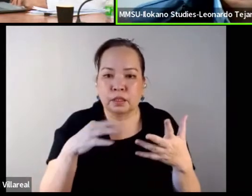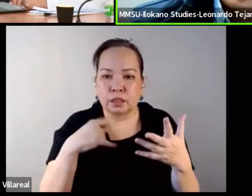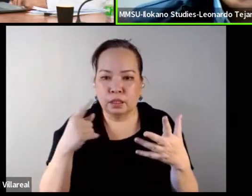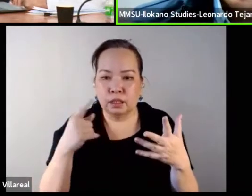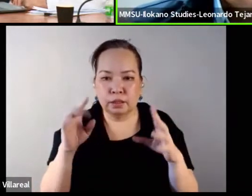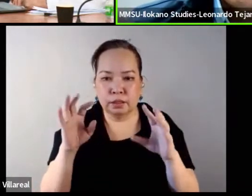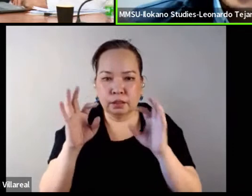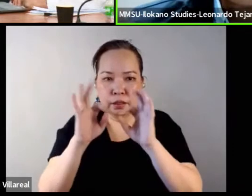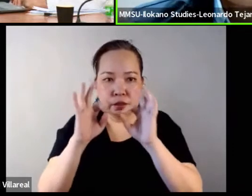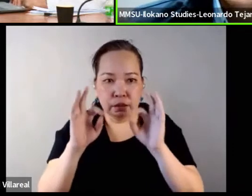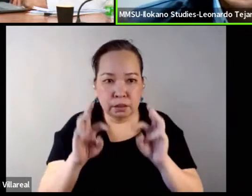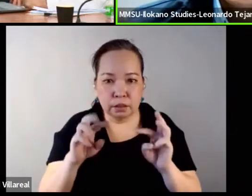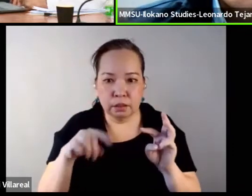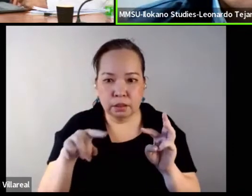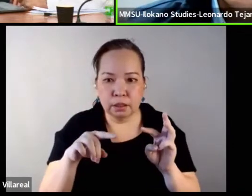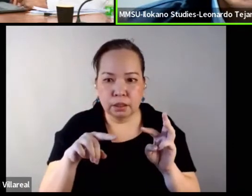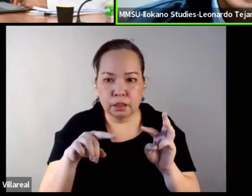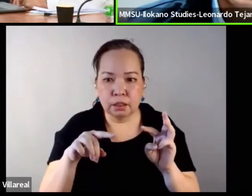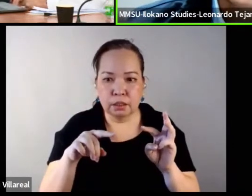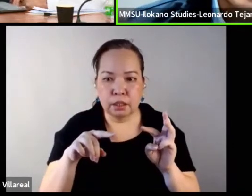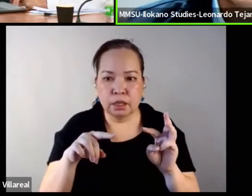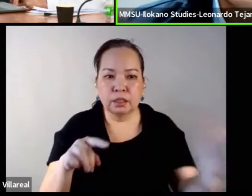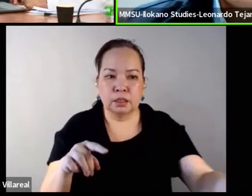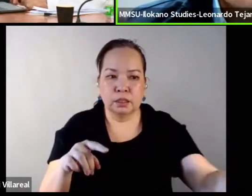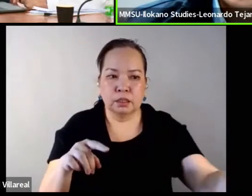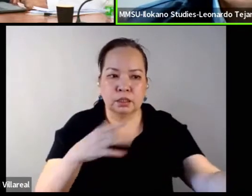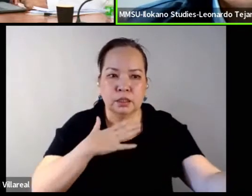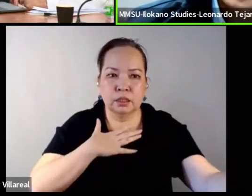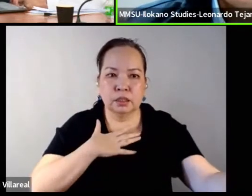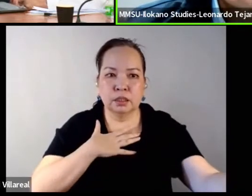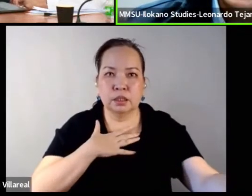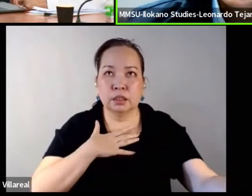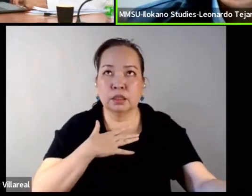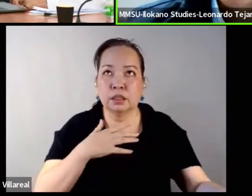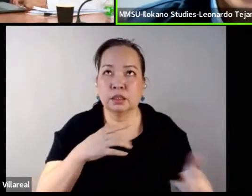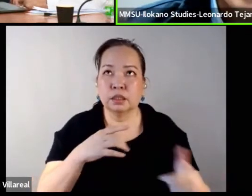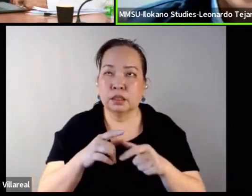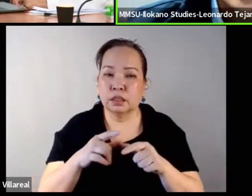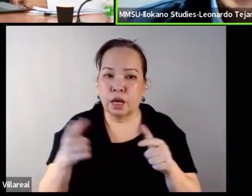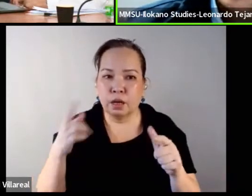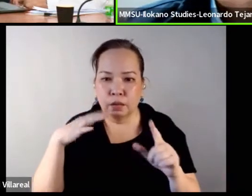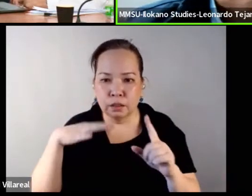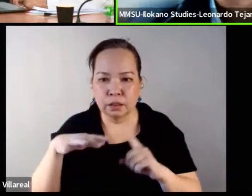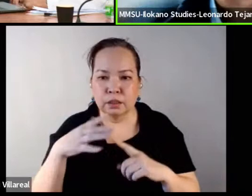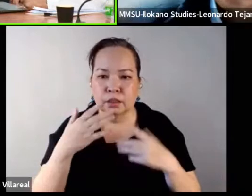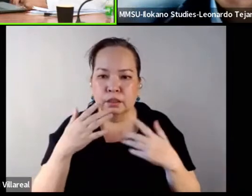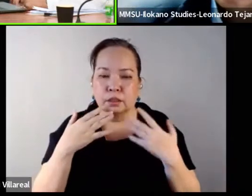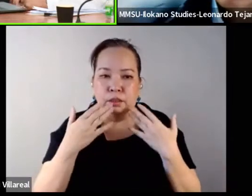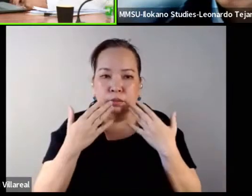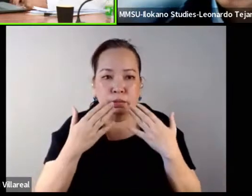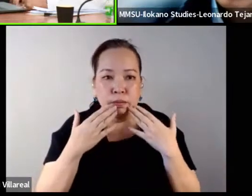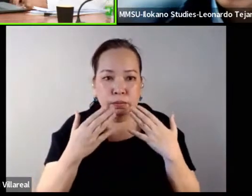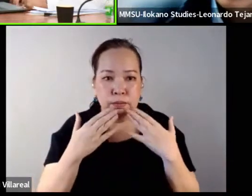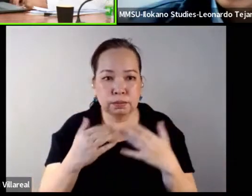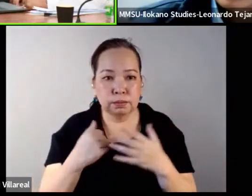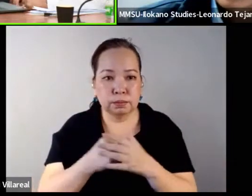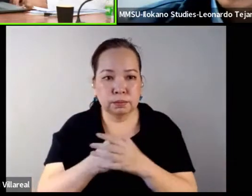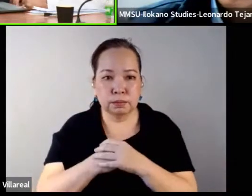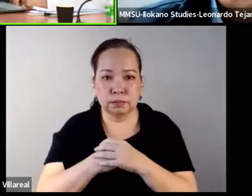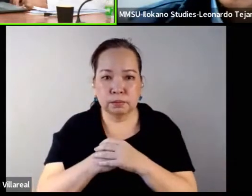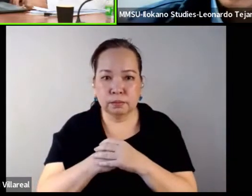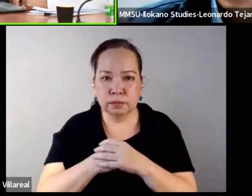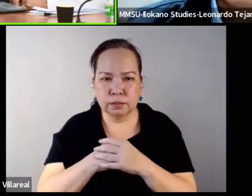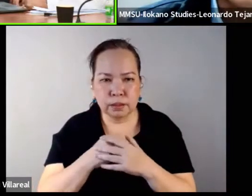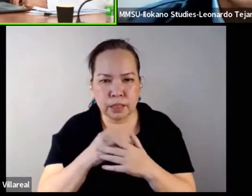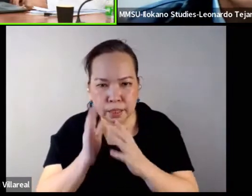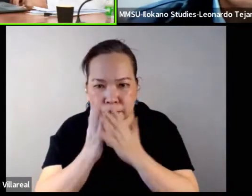sa language situation ng isang lugar. So thank you very much, Mr. Chair. Thank you, Mr. Tejano. Mr. Tejano,